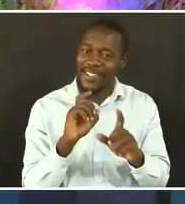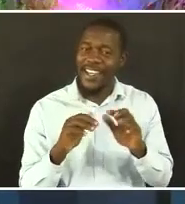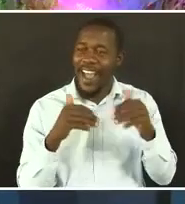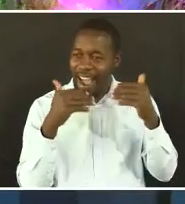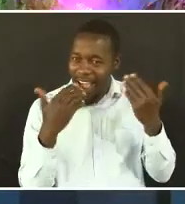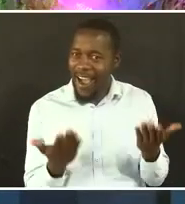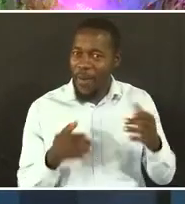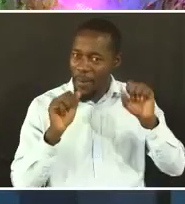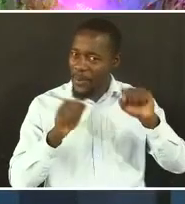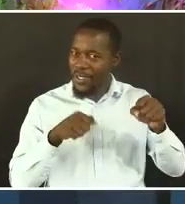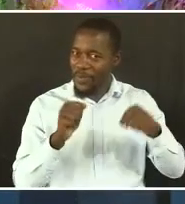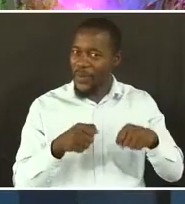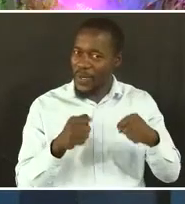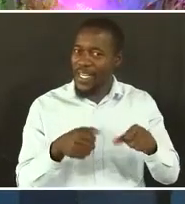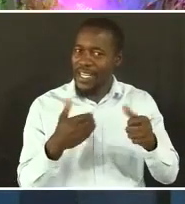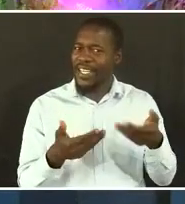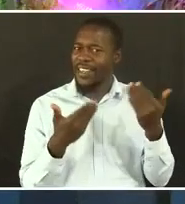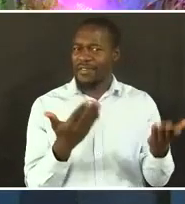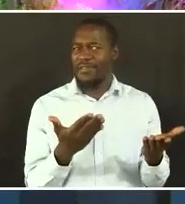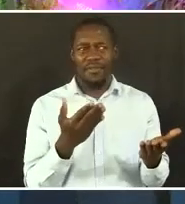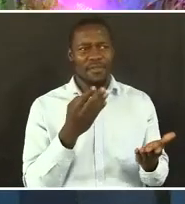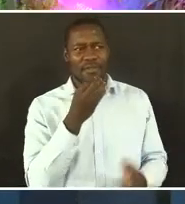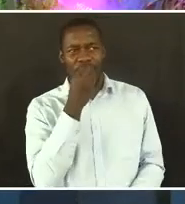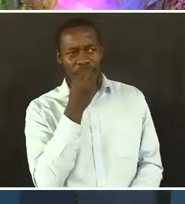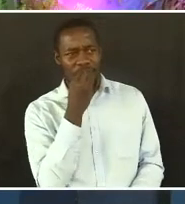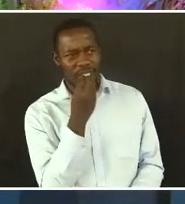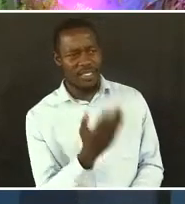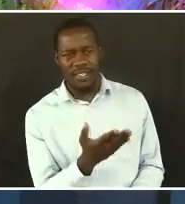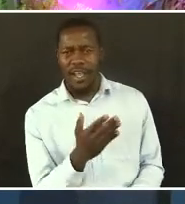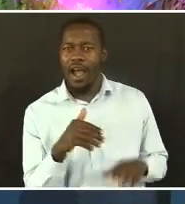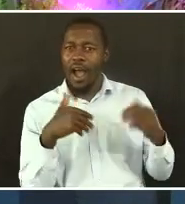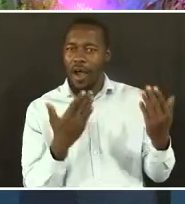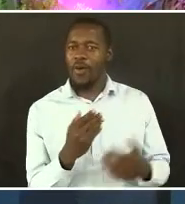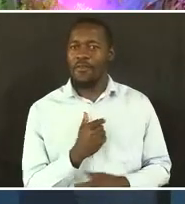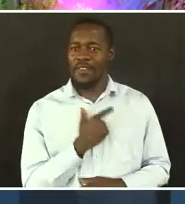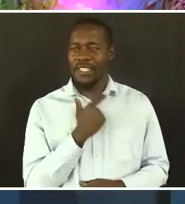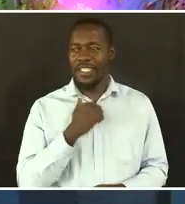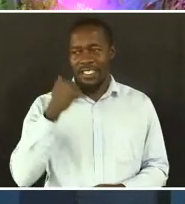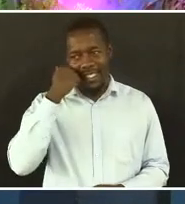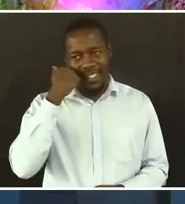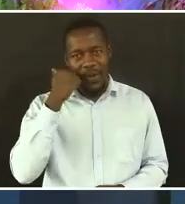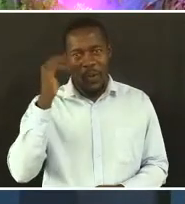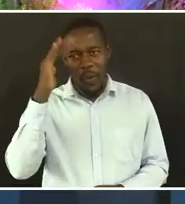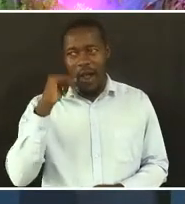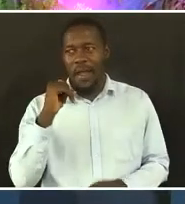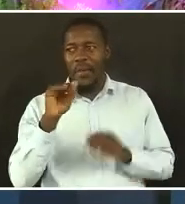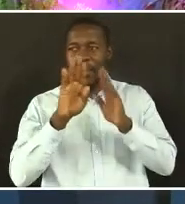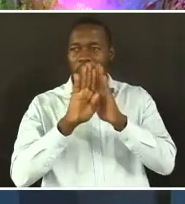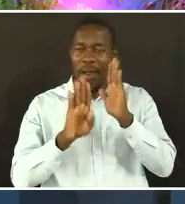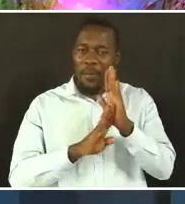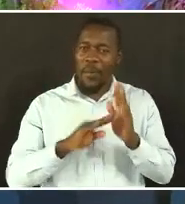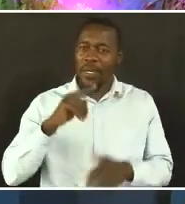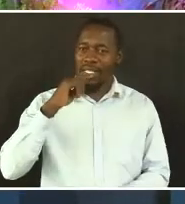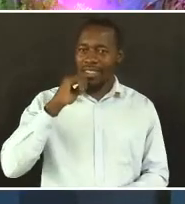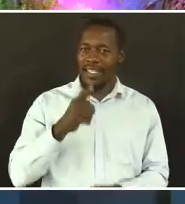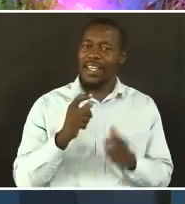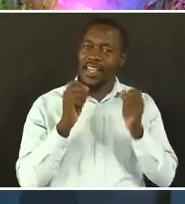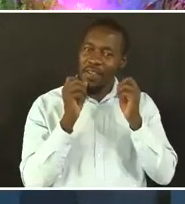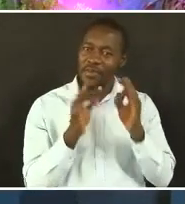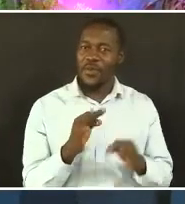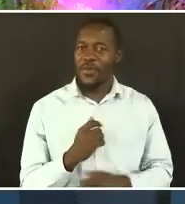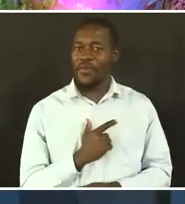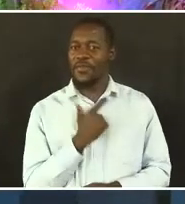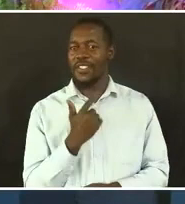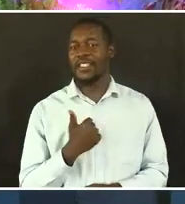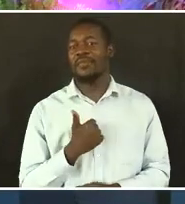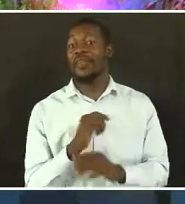hungry? How can I visit the sick? Because the Bible says that if you did not visit me, you are